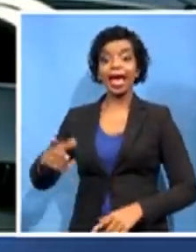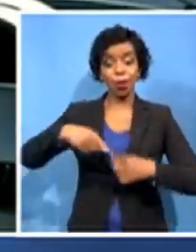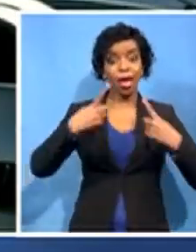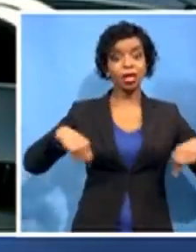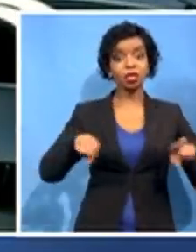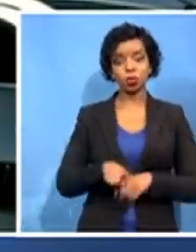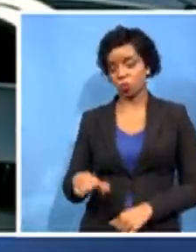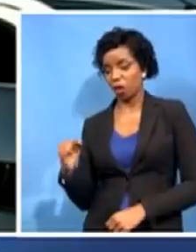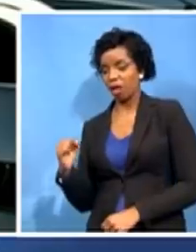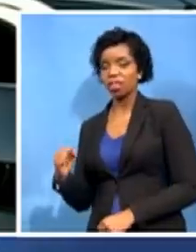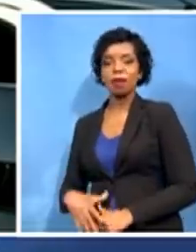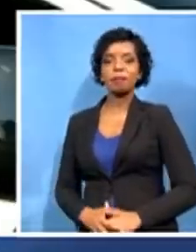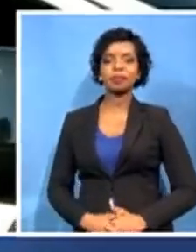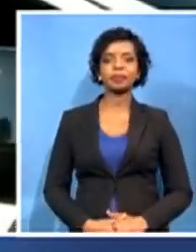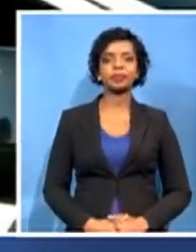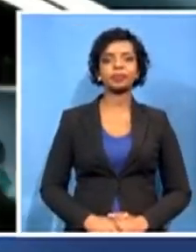We have the